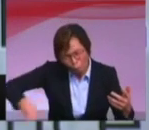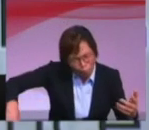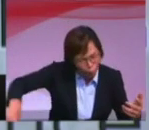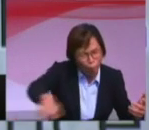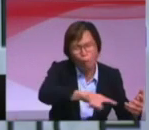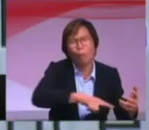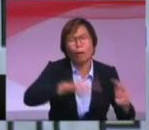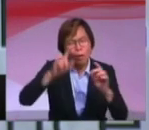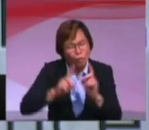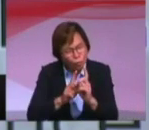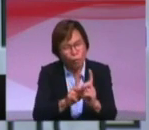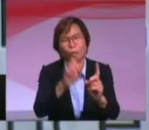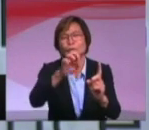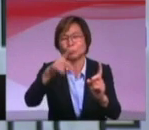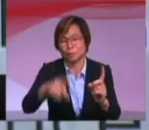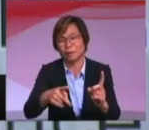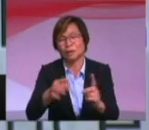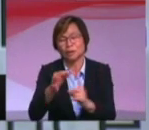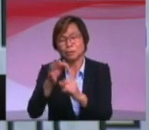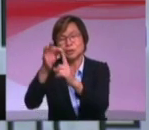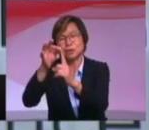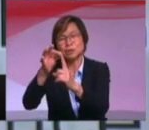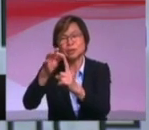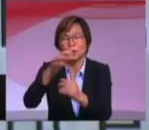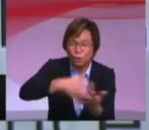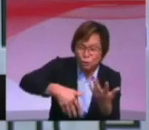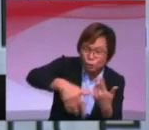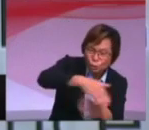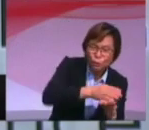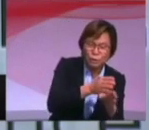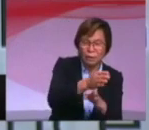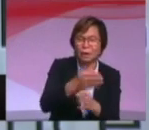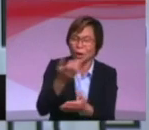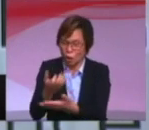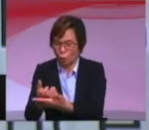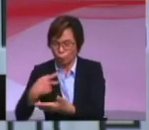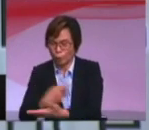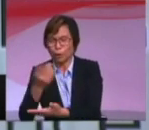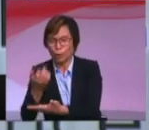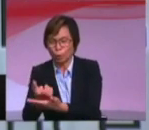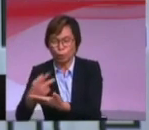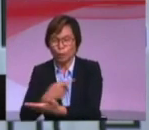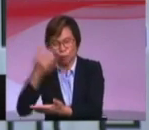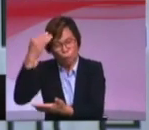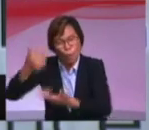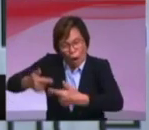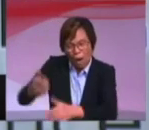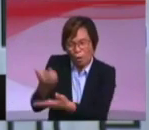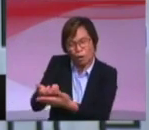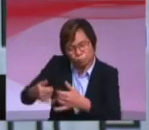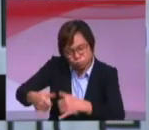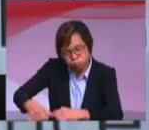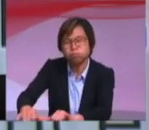they can comply to the SOP, particularly the social sectors. Economic sectors, we know that because we want to allow the economic sector to